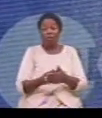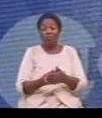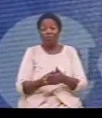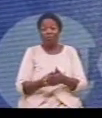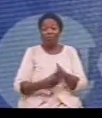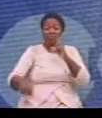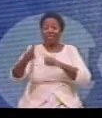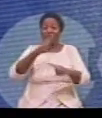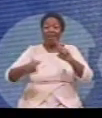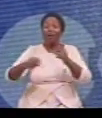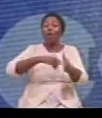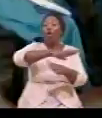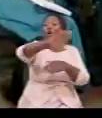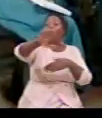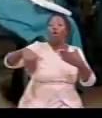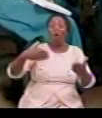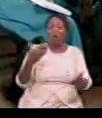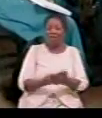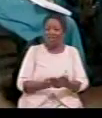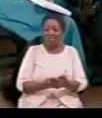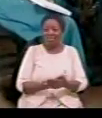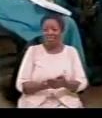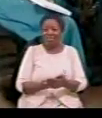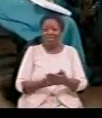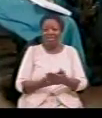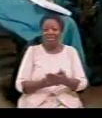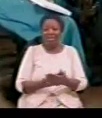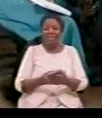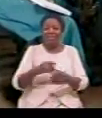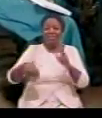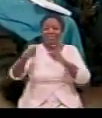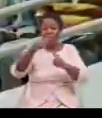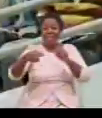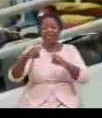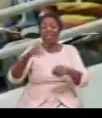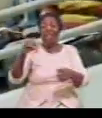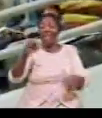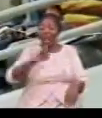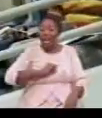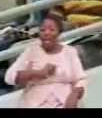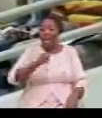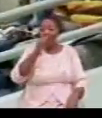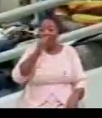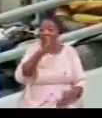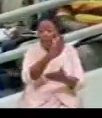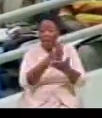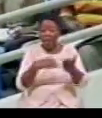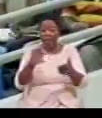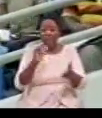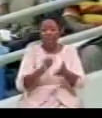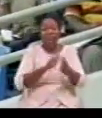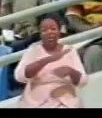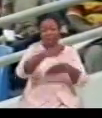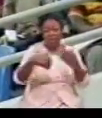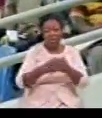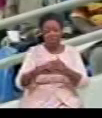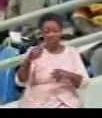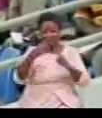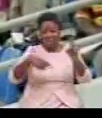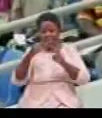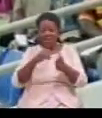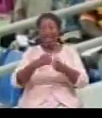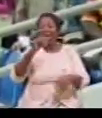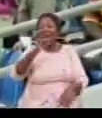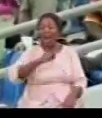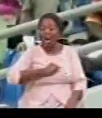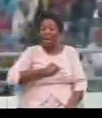say all. I am part of that all. I will not die